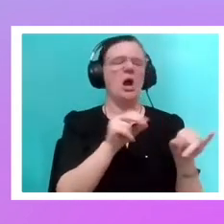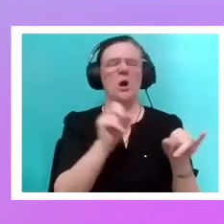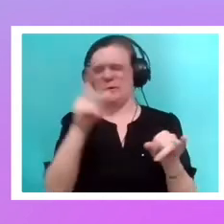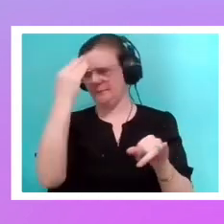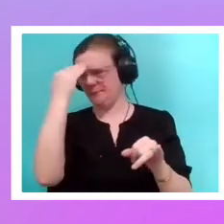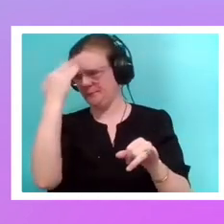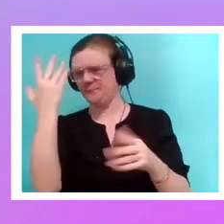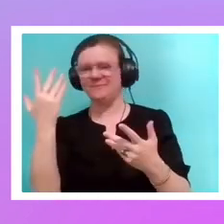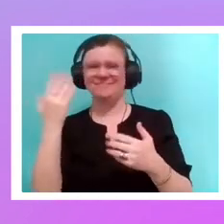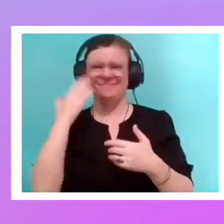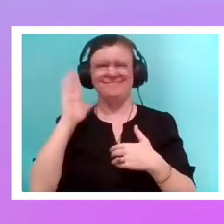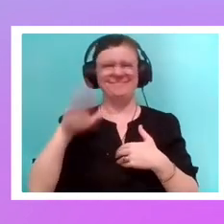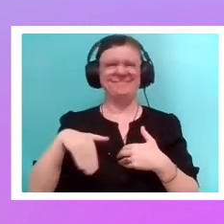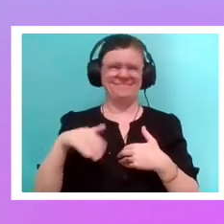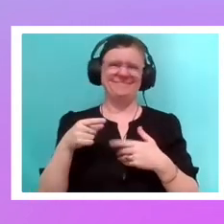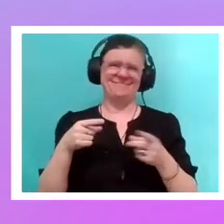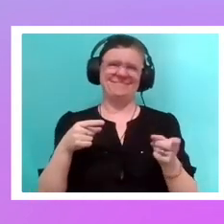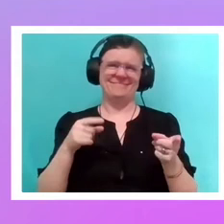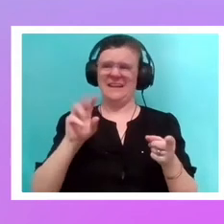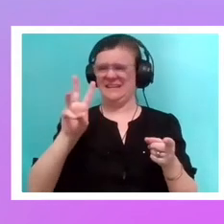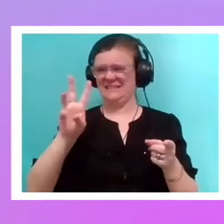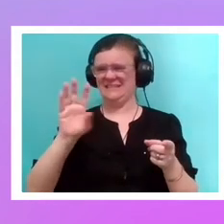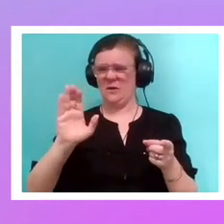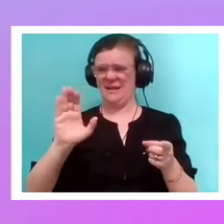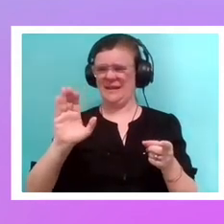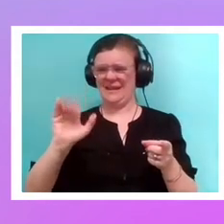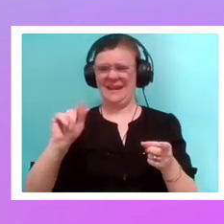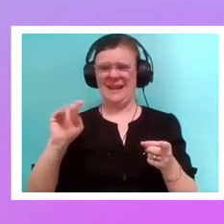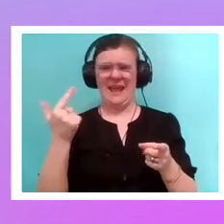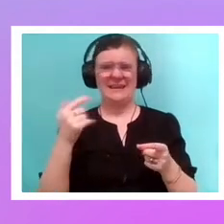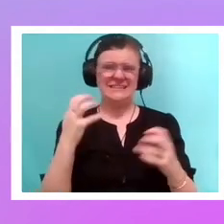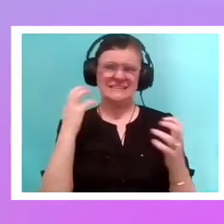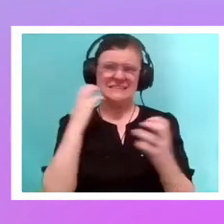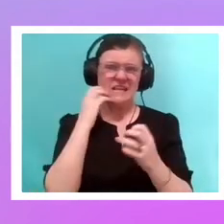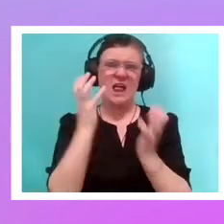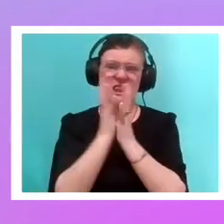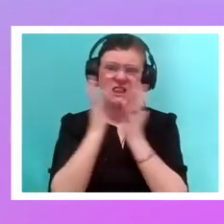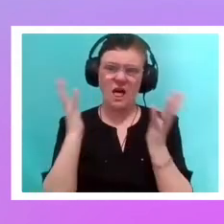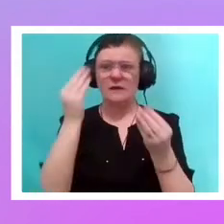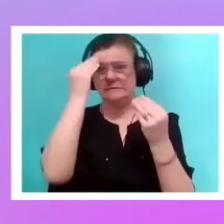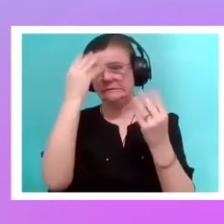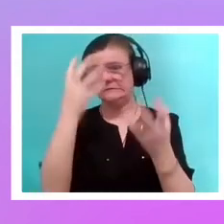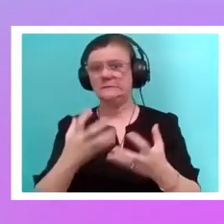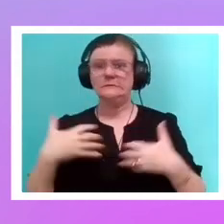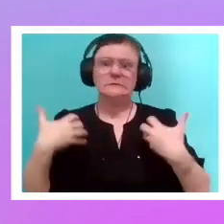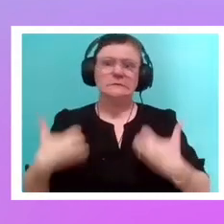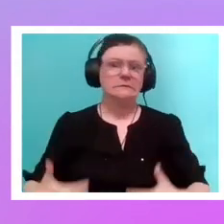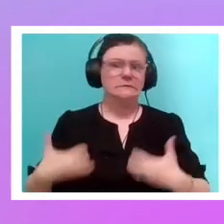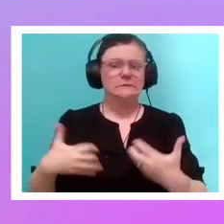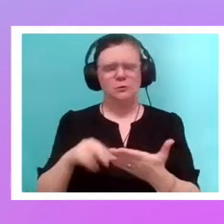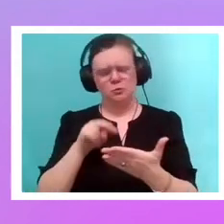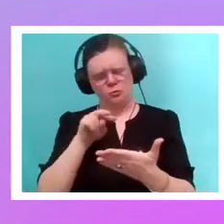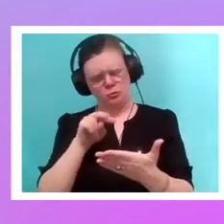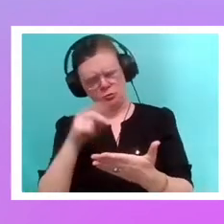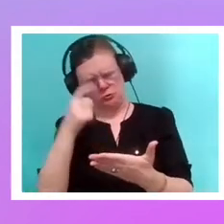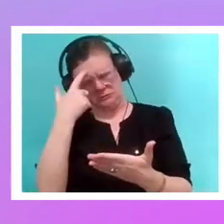recognizes that it's a difficult, dense set of documentation to use for understanding and dealing with accessibility.